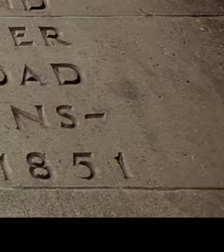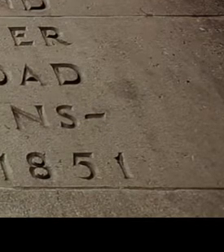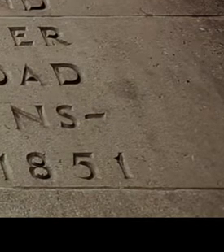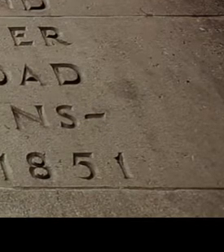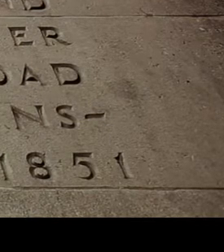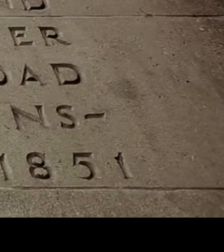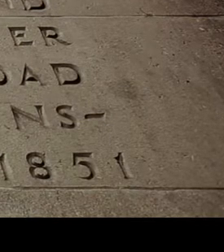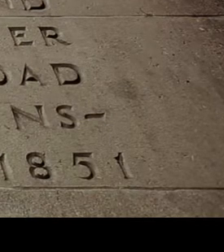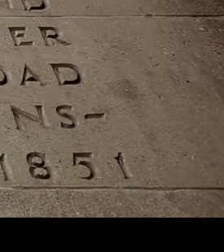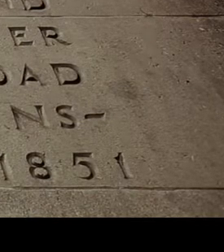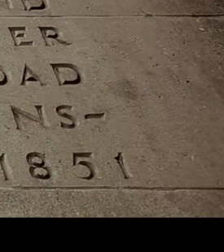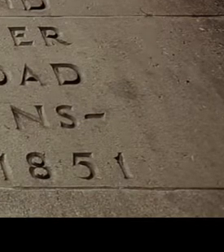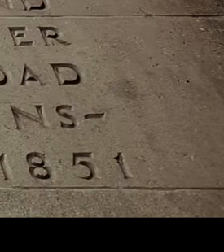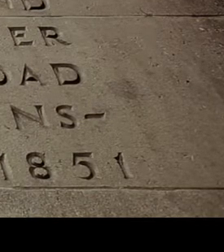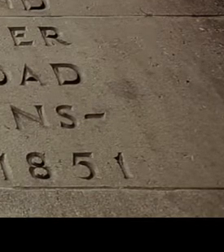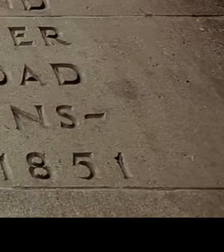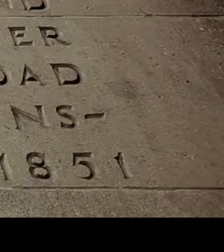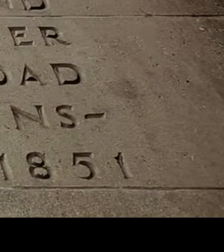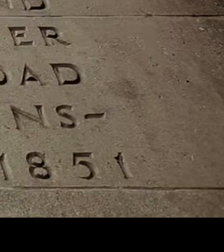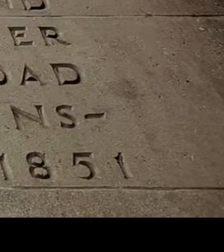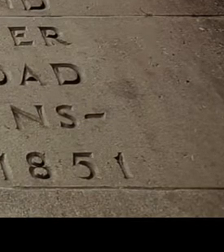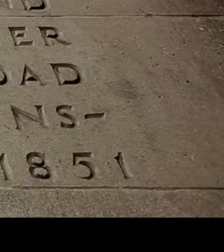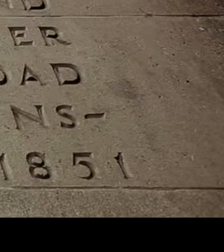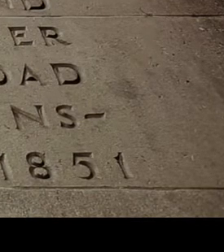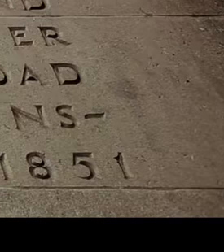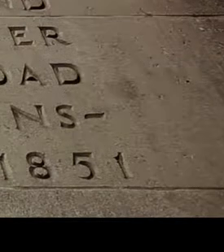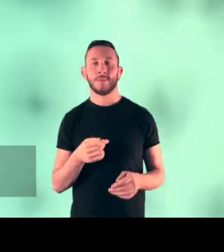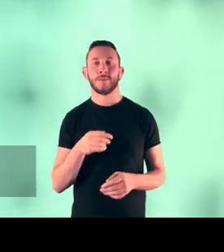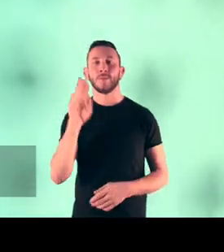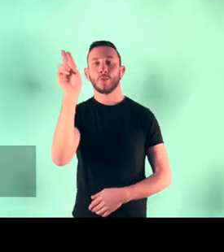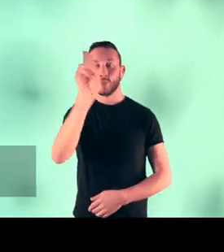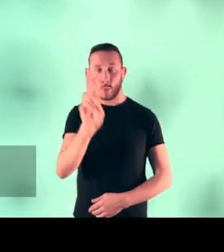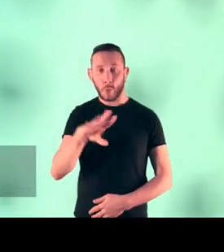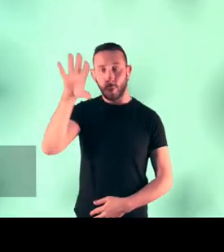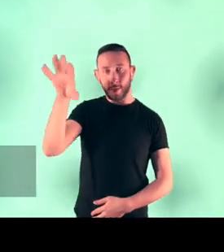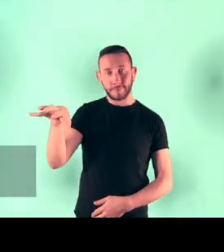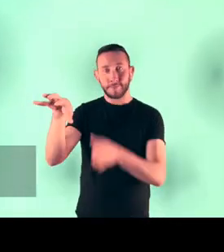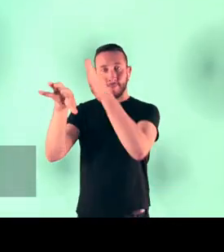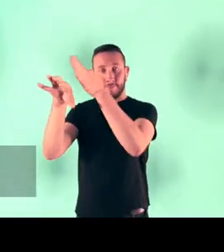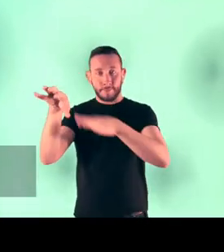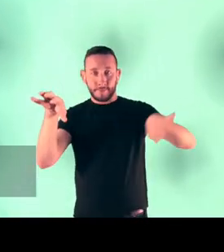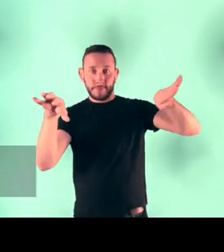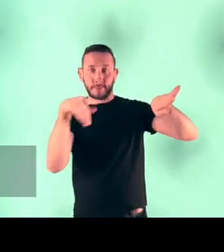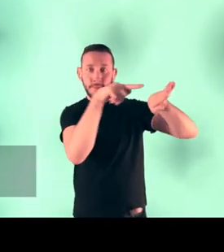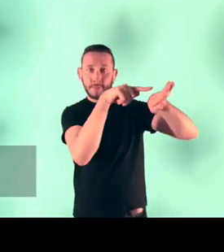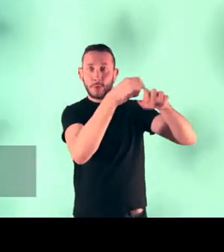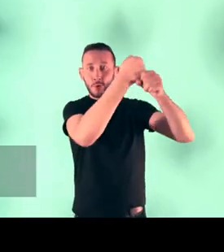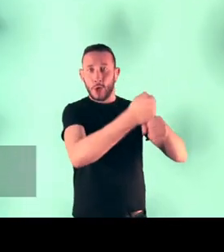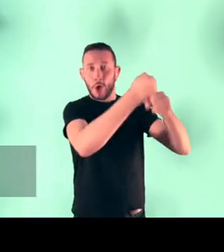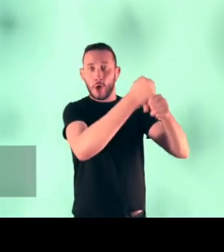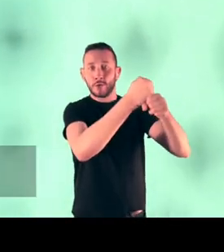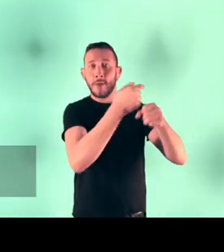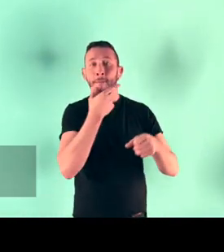1931 on the site formerly occupied by the Chapel for the Blind. The tunnel between the school and the